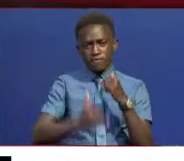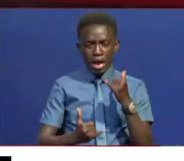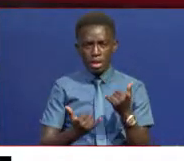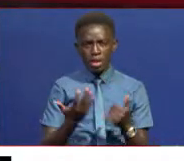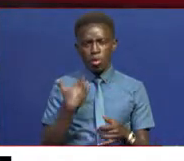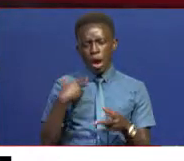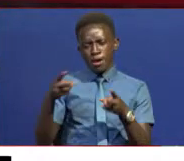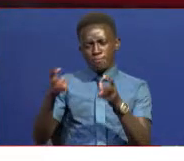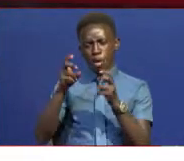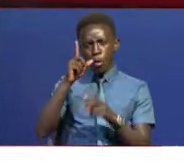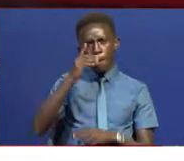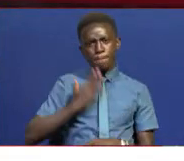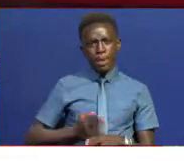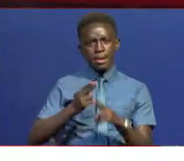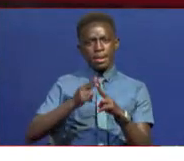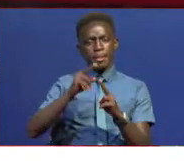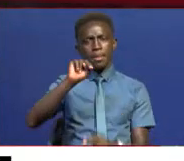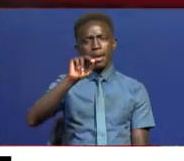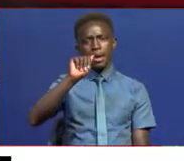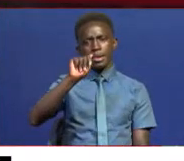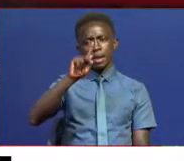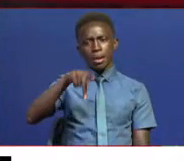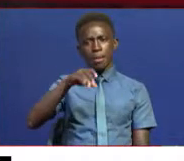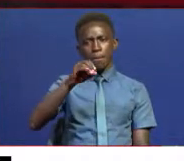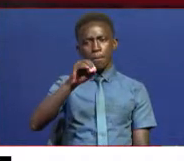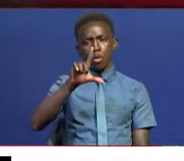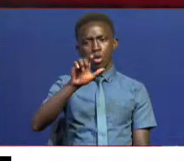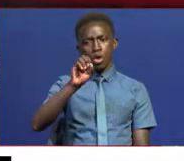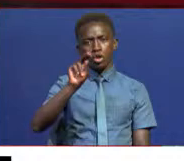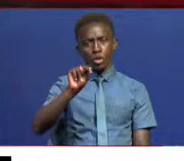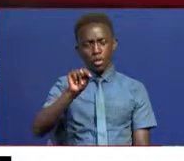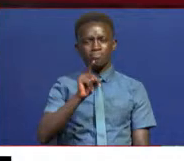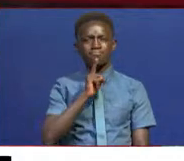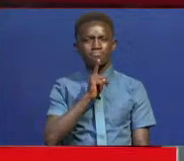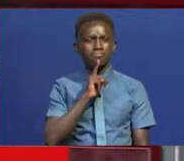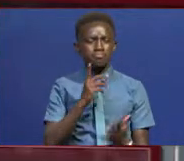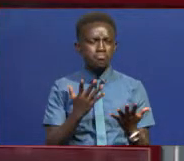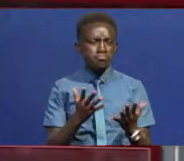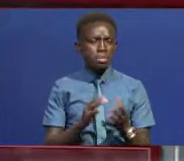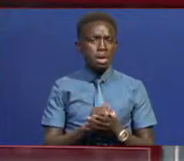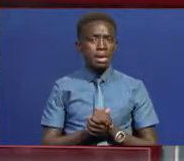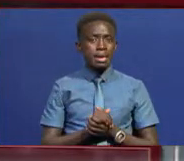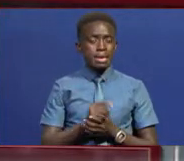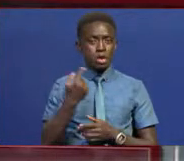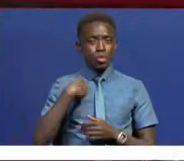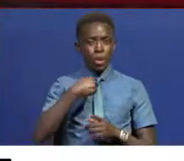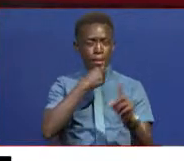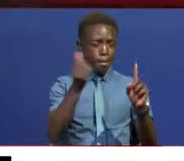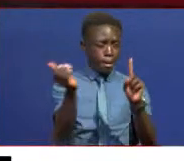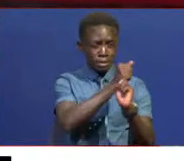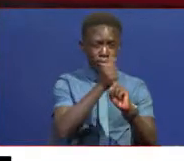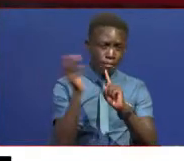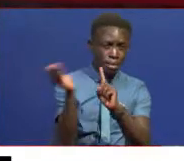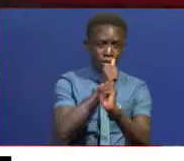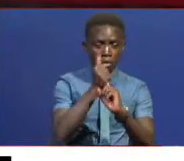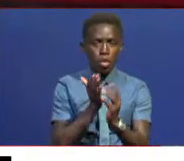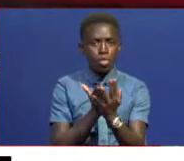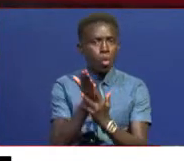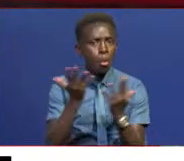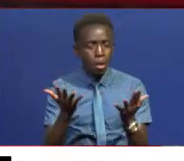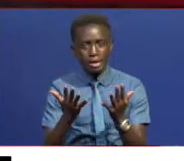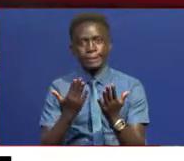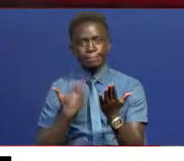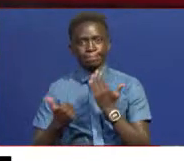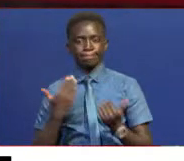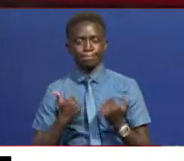that the starting point of all achievements is desire. Our desired outcome of this conference is to see the